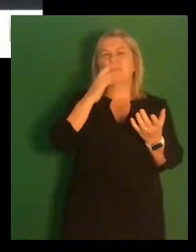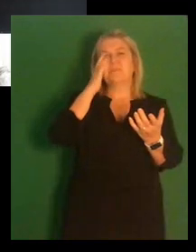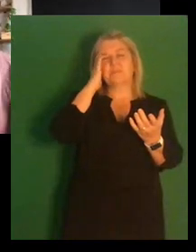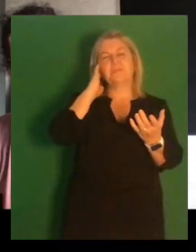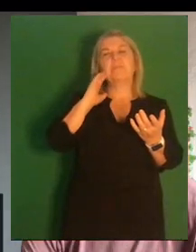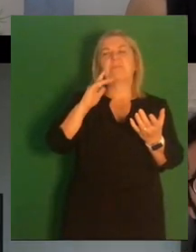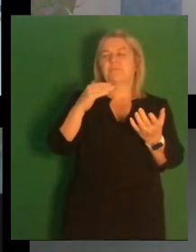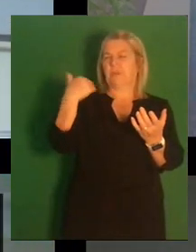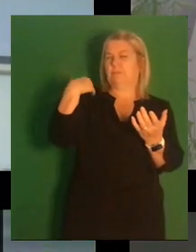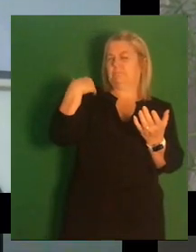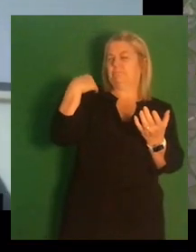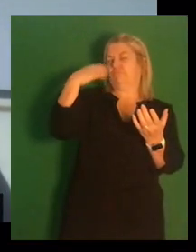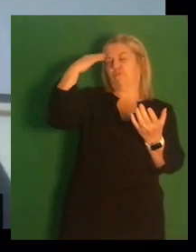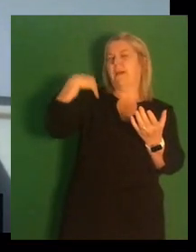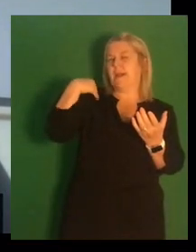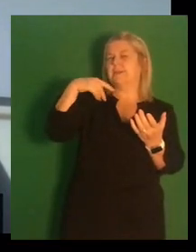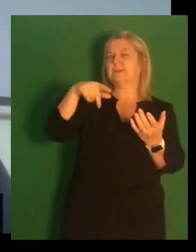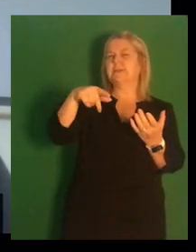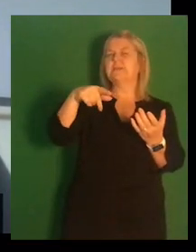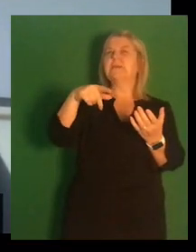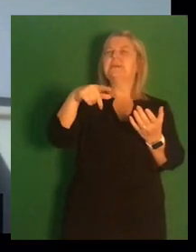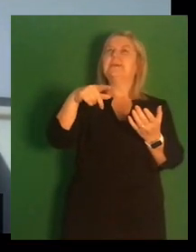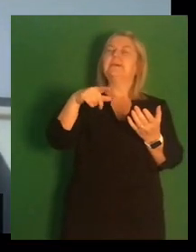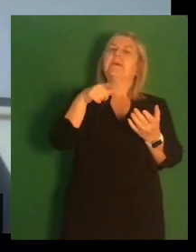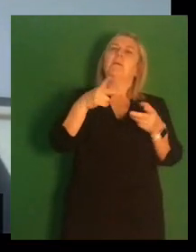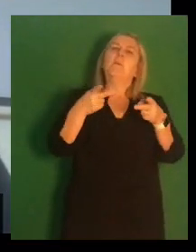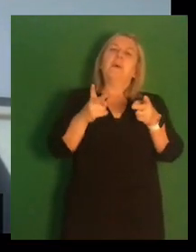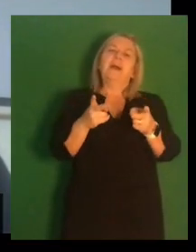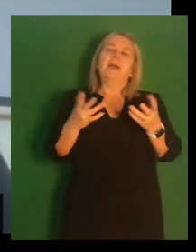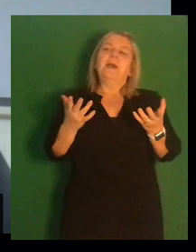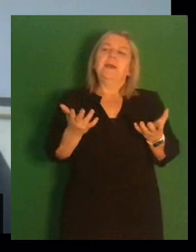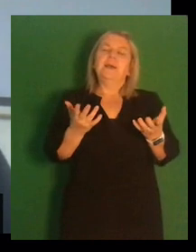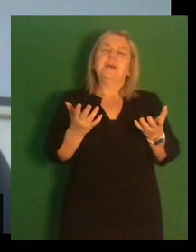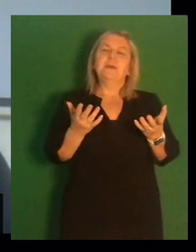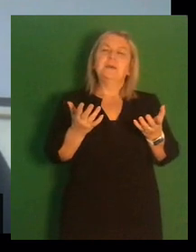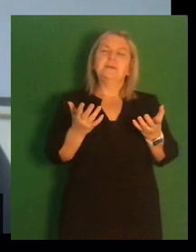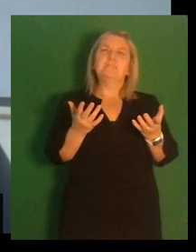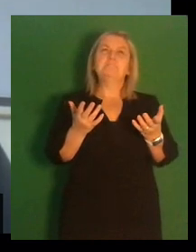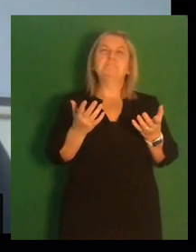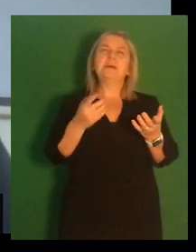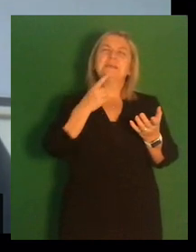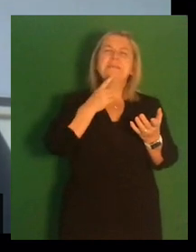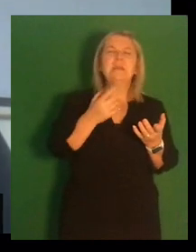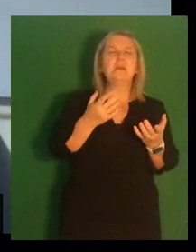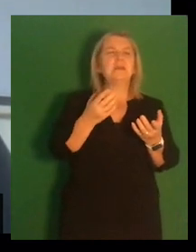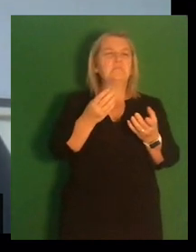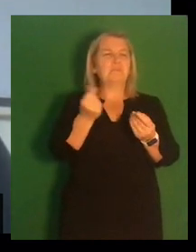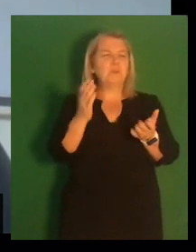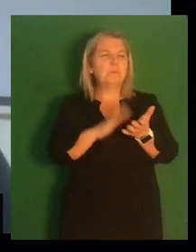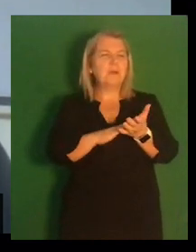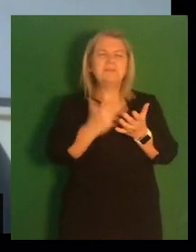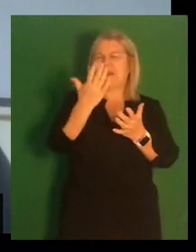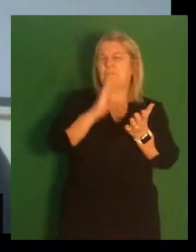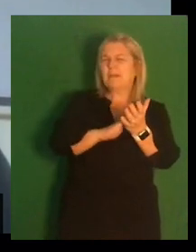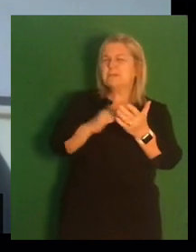has really made me think about is the way that the last, you know, 5 months has